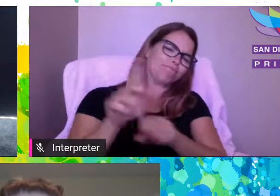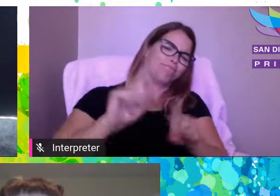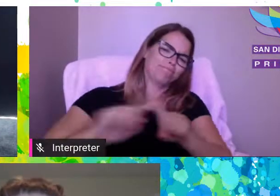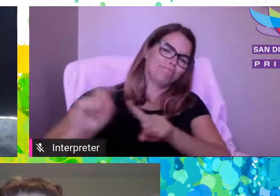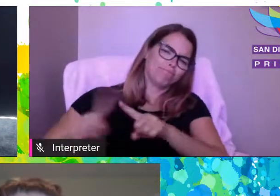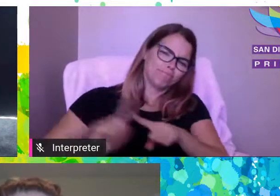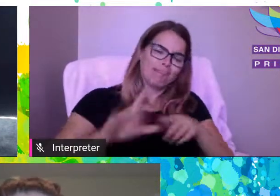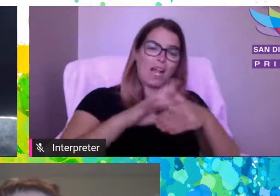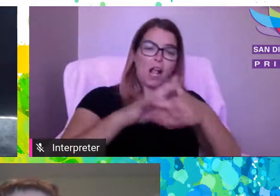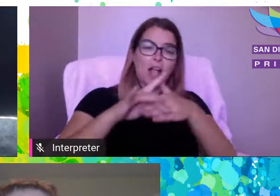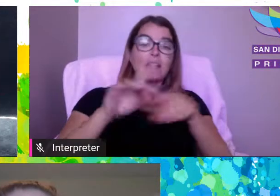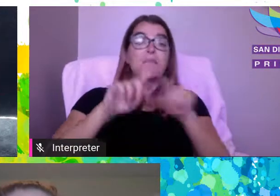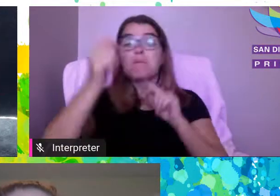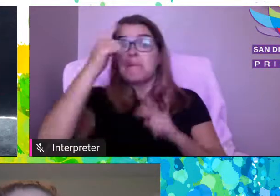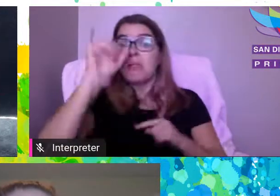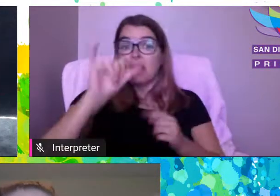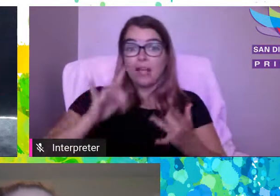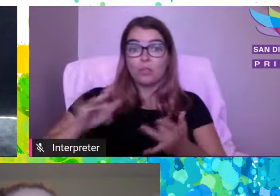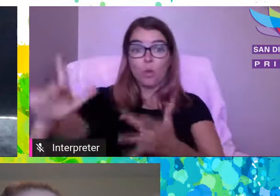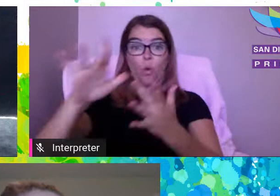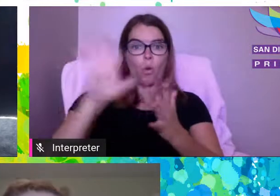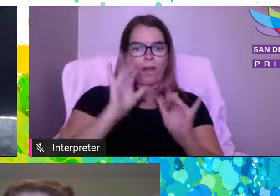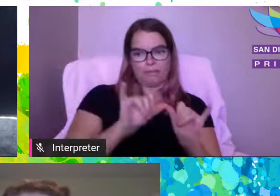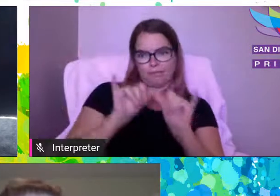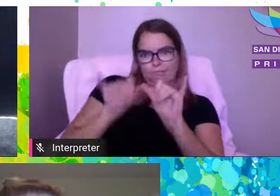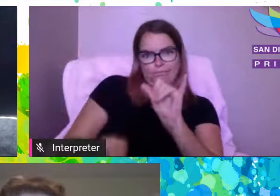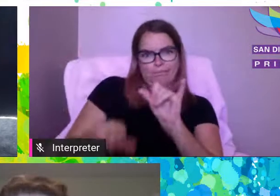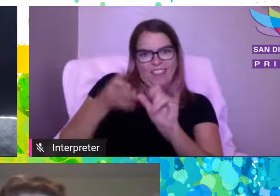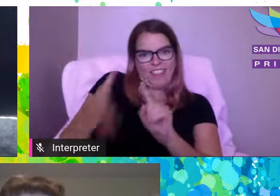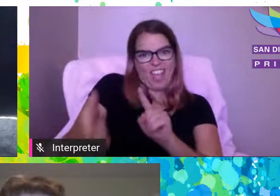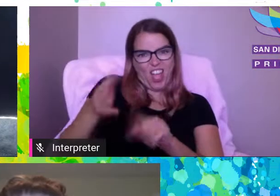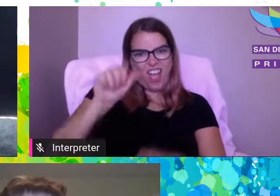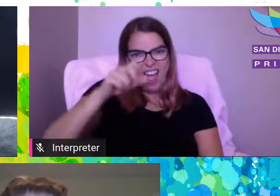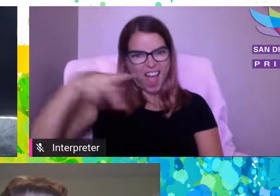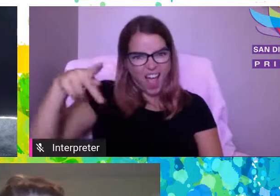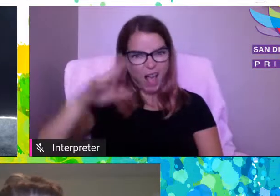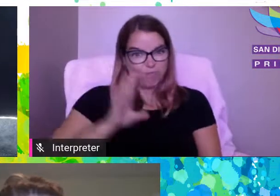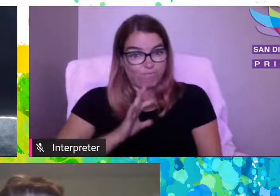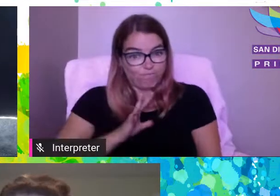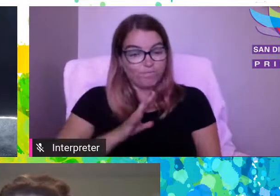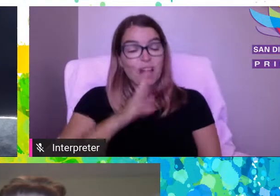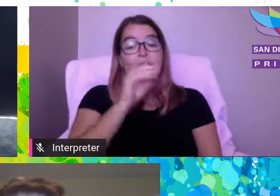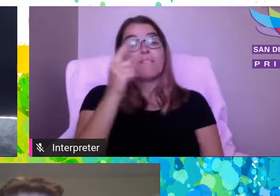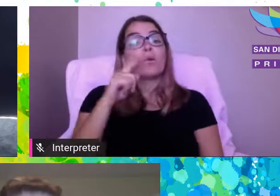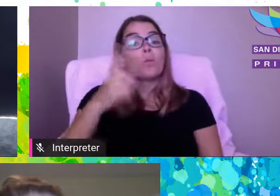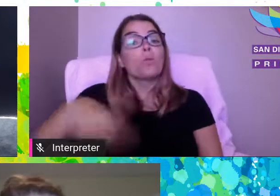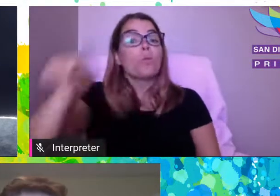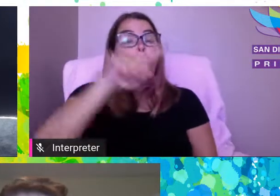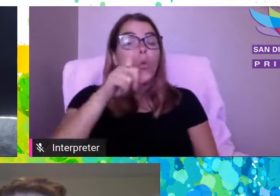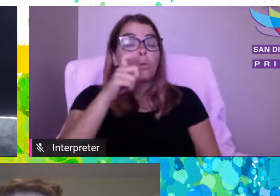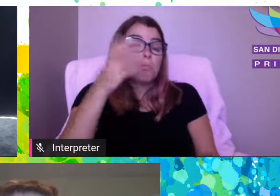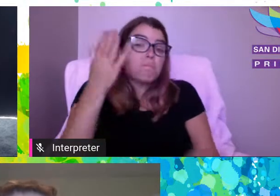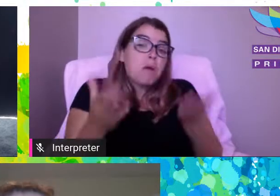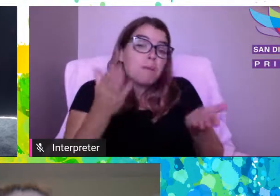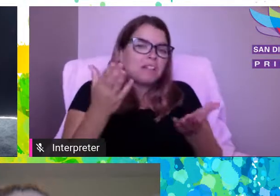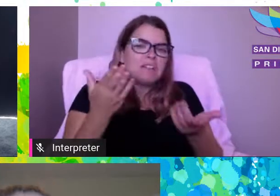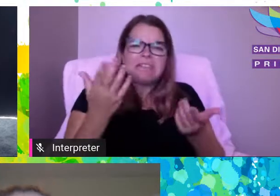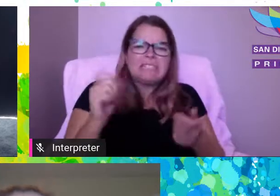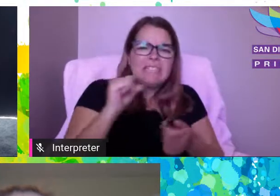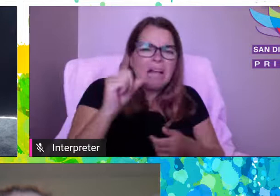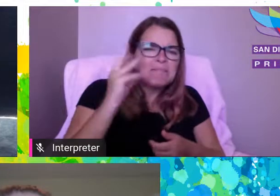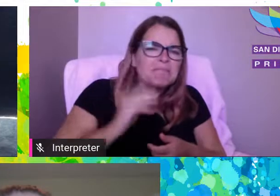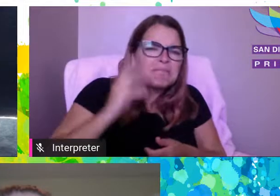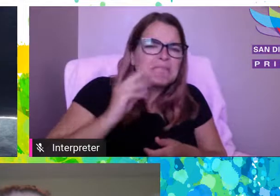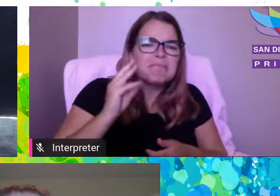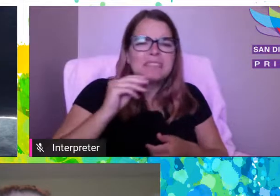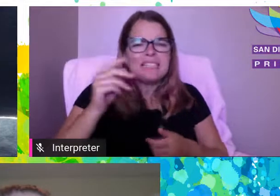will exist on our app. And then also for the ease of those who maybe aren't as familiar or don't have a smartphone, we